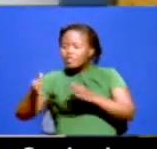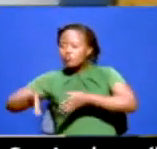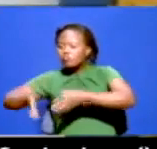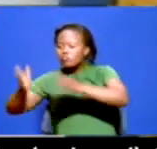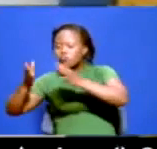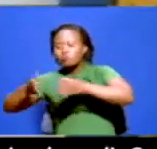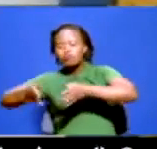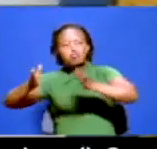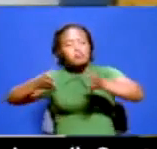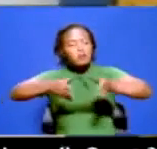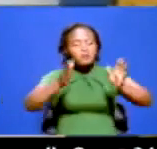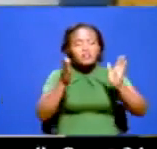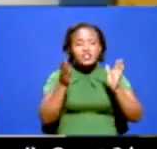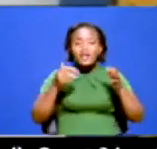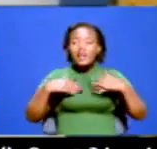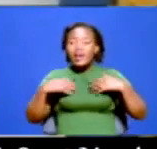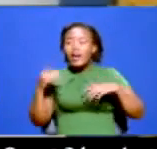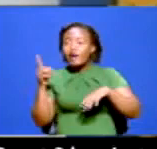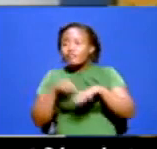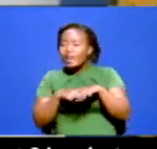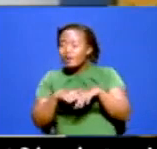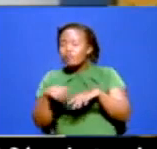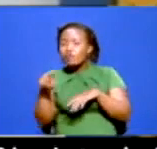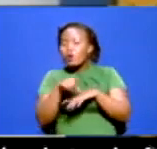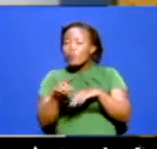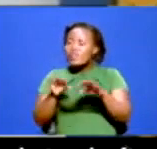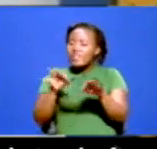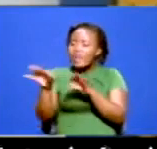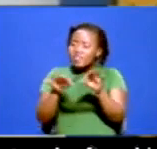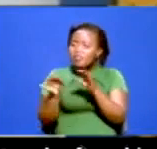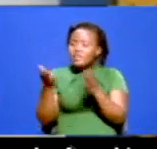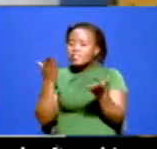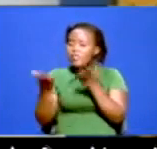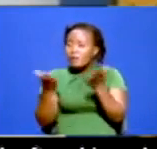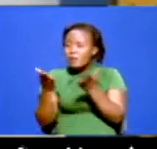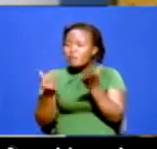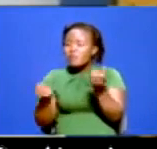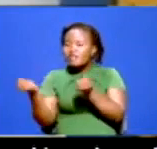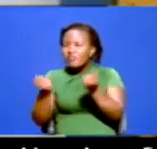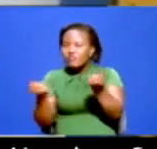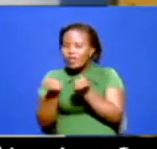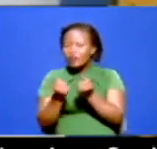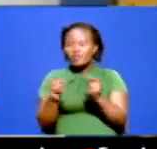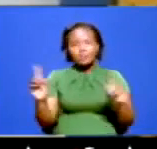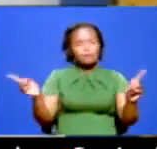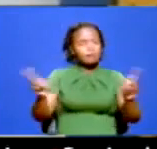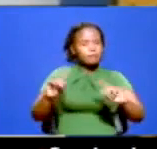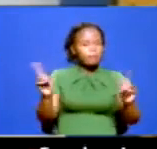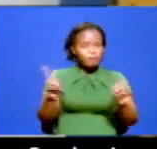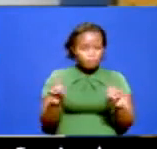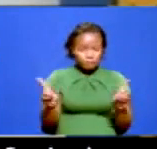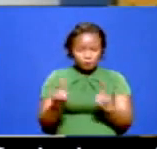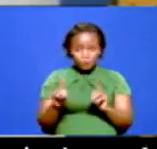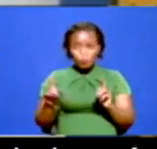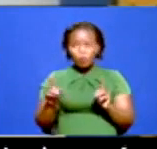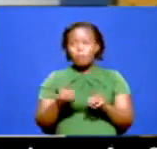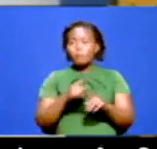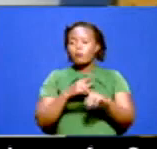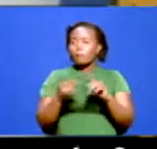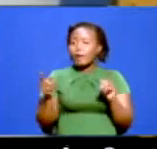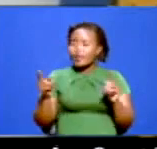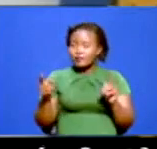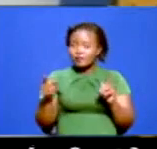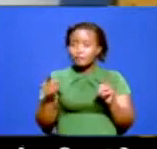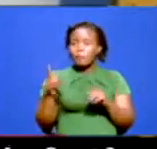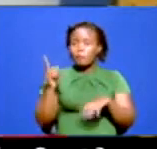There was no time that we had experienced a vehicle-borne IED. Okay? And therefore, when